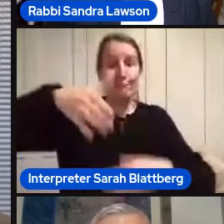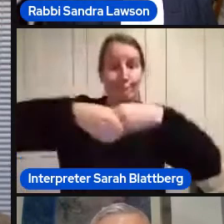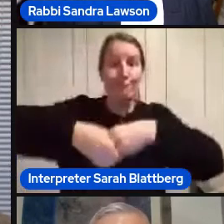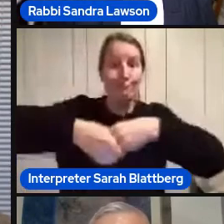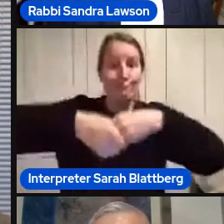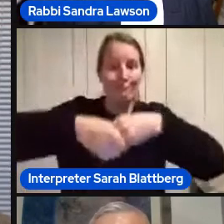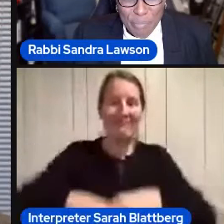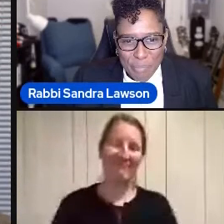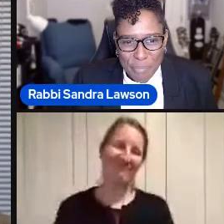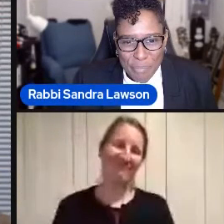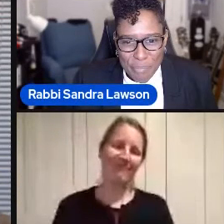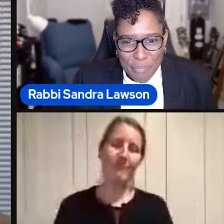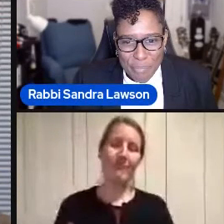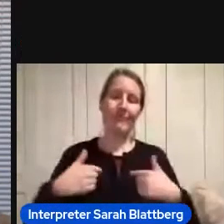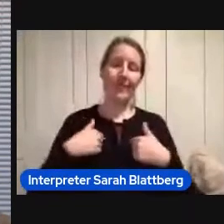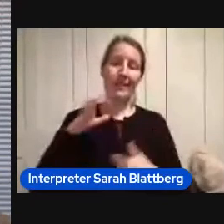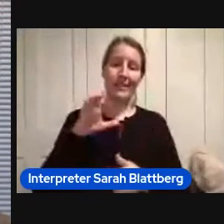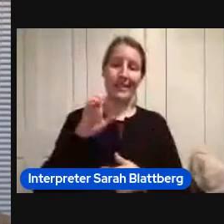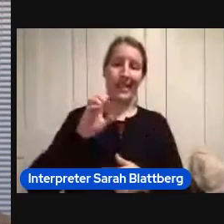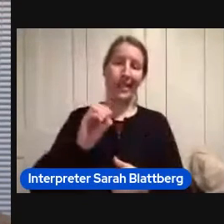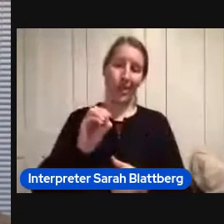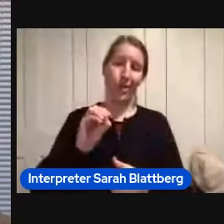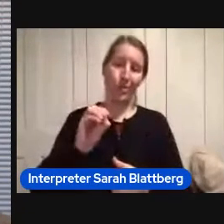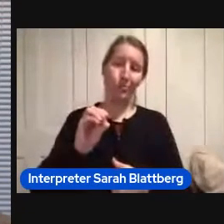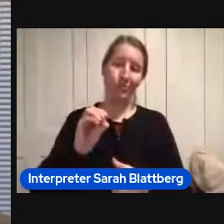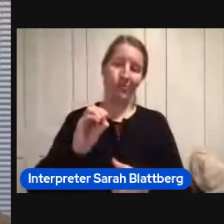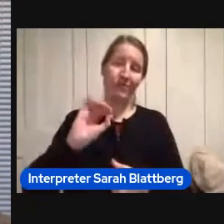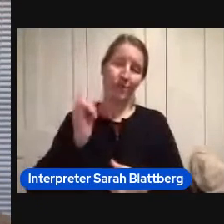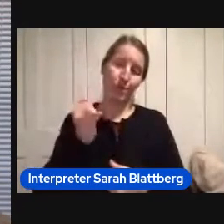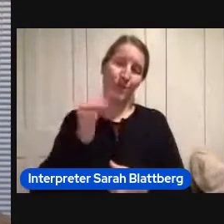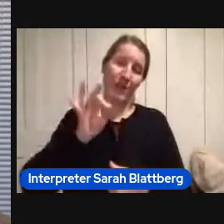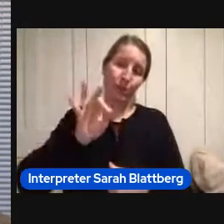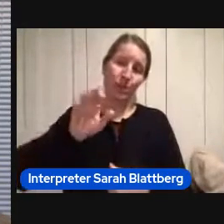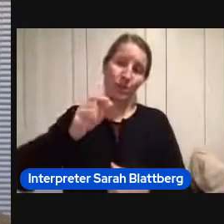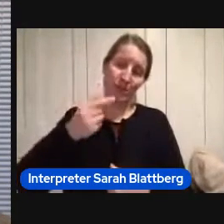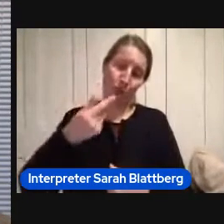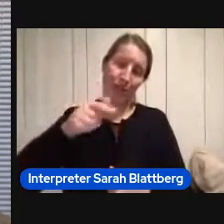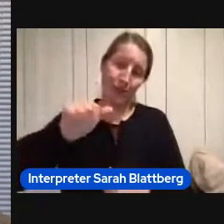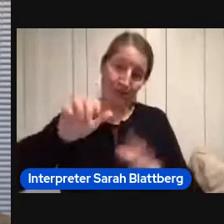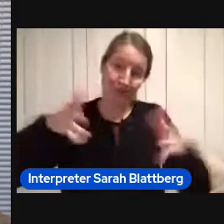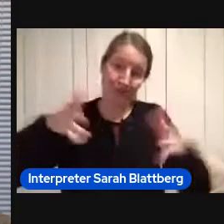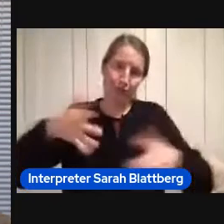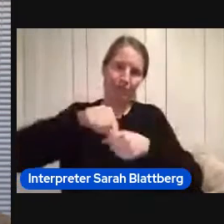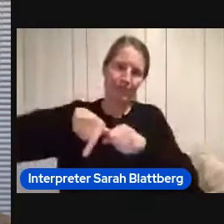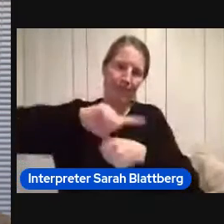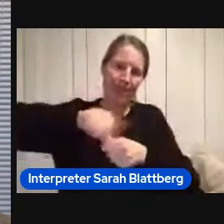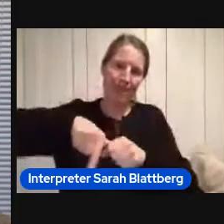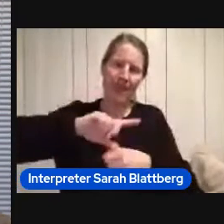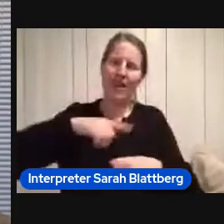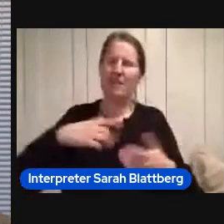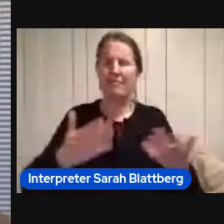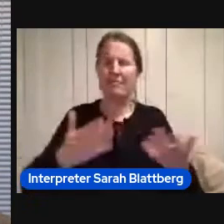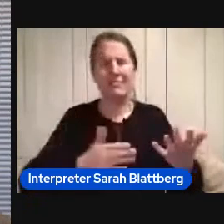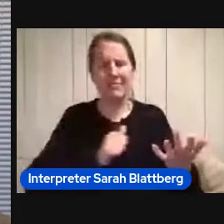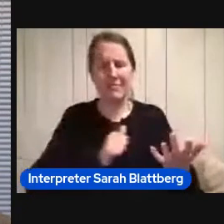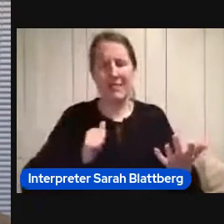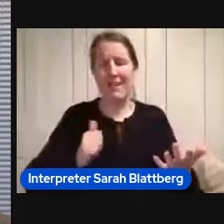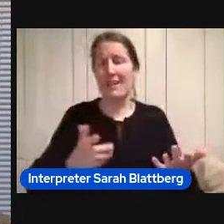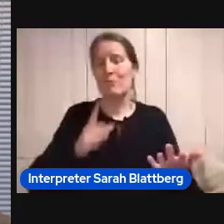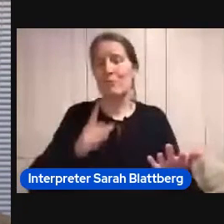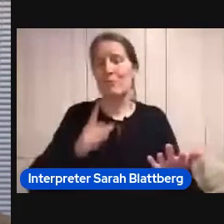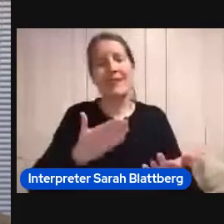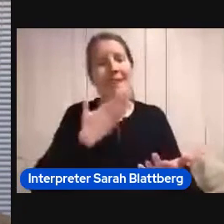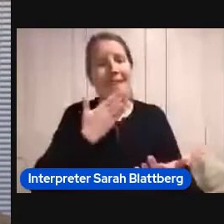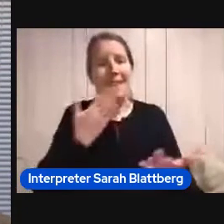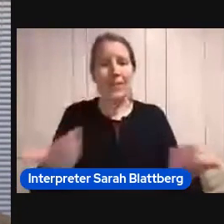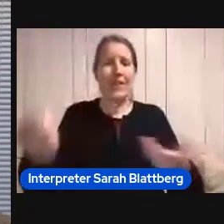As CEO of Jewish Federation in Greater Atlanta, I'm so grateful that you all are spending time with us tonight to learn more about our